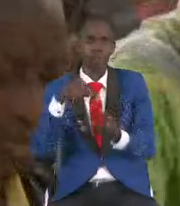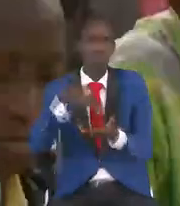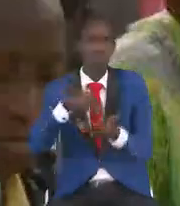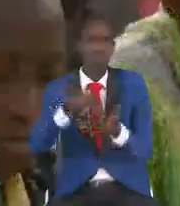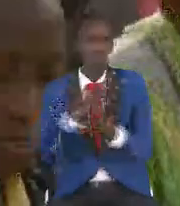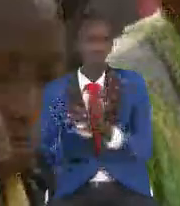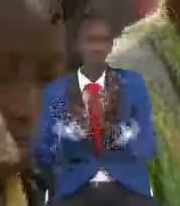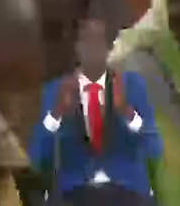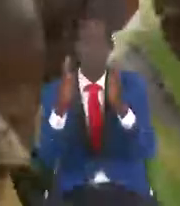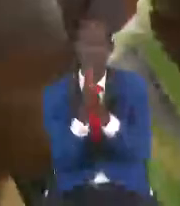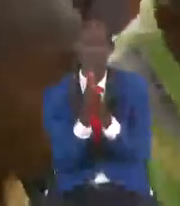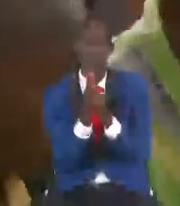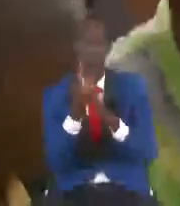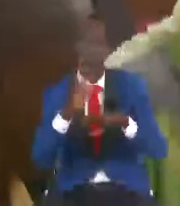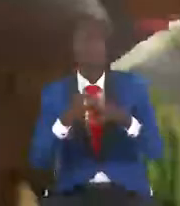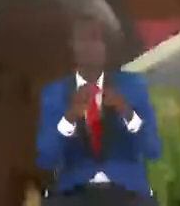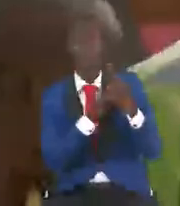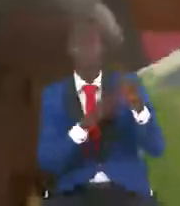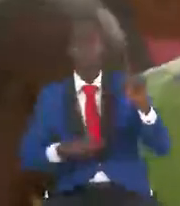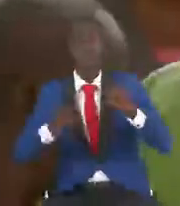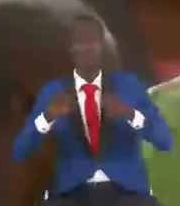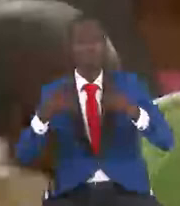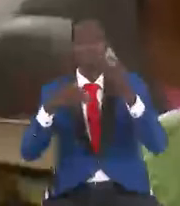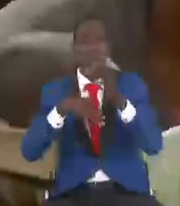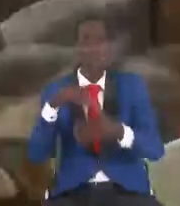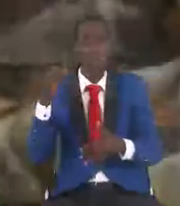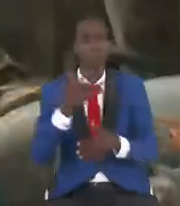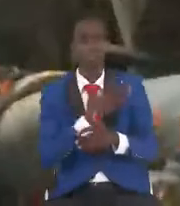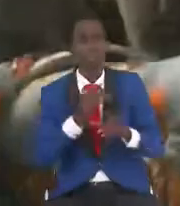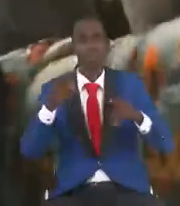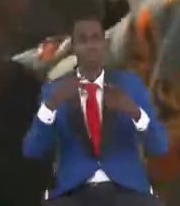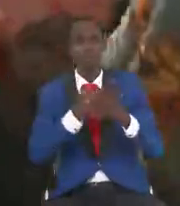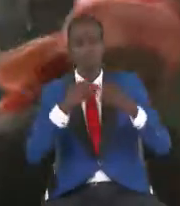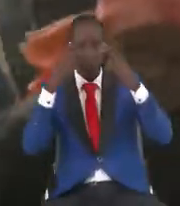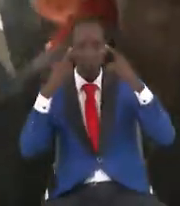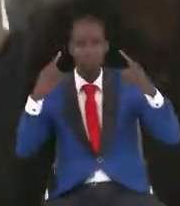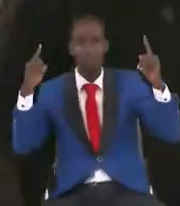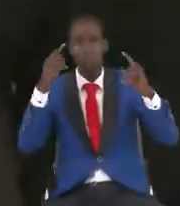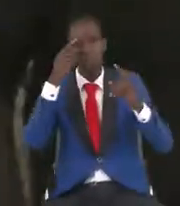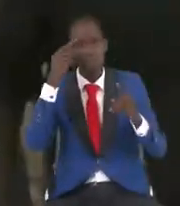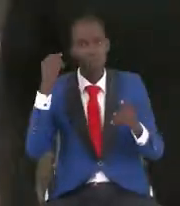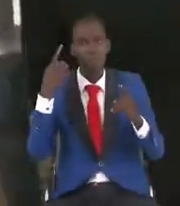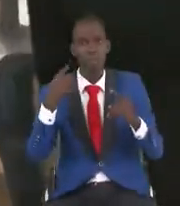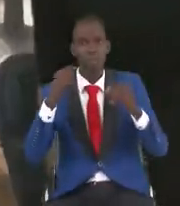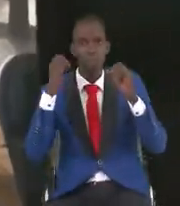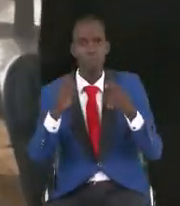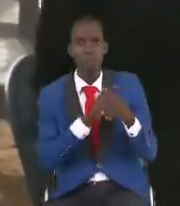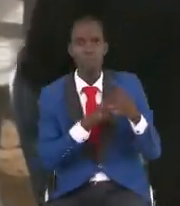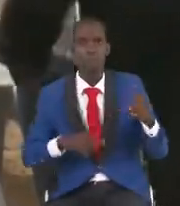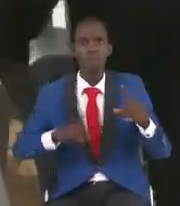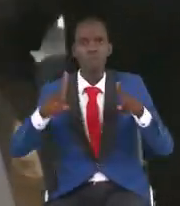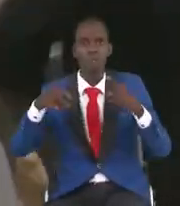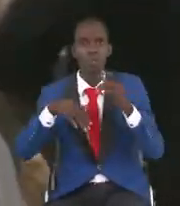pray unto the Lord. Go out and go and succeed. You go out in the power of the Lord. You go out for